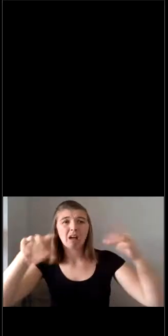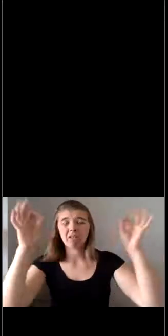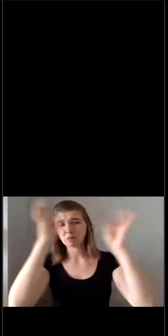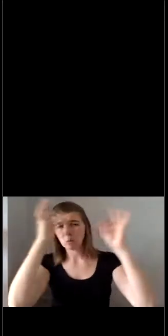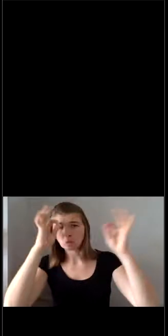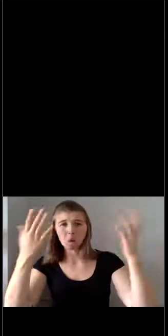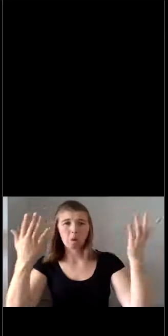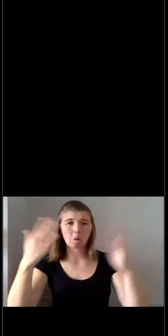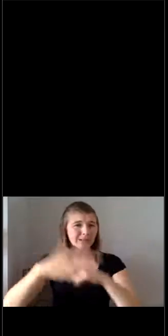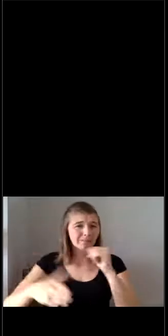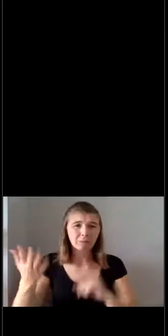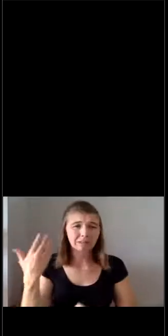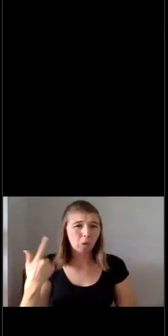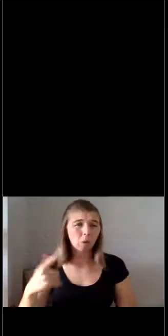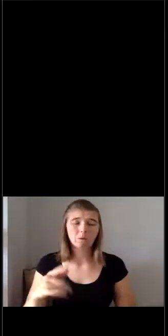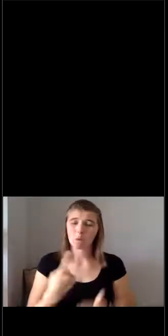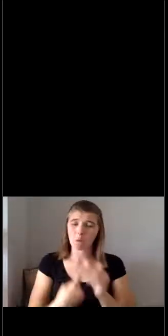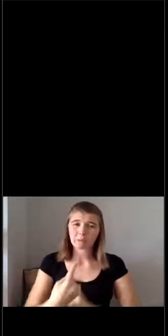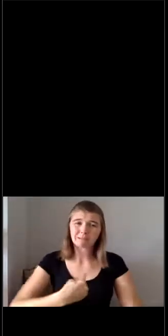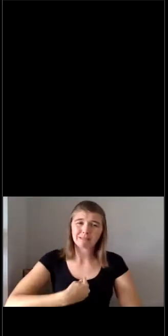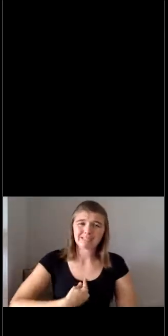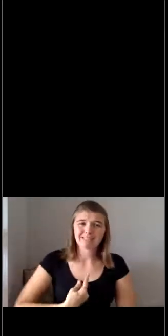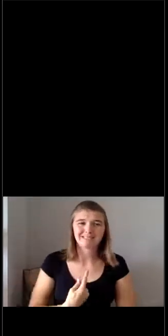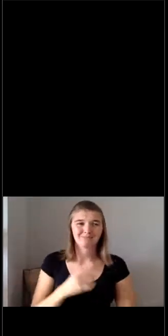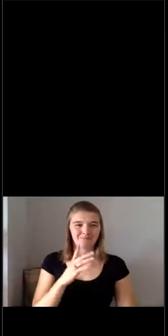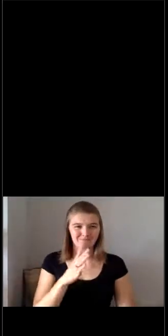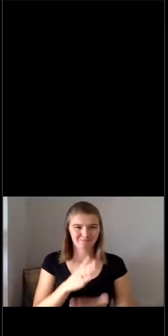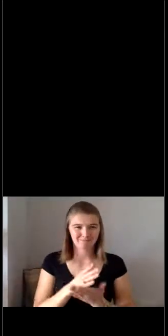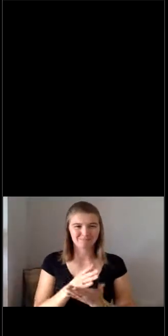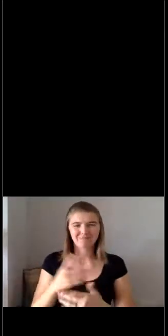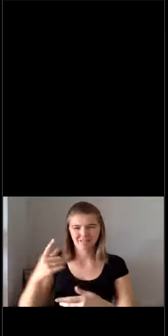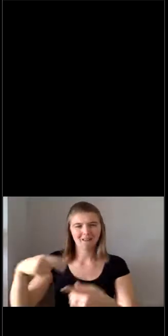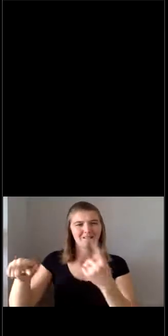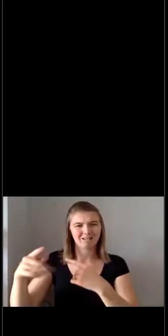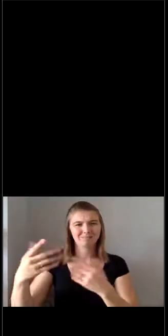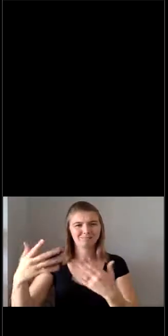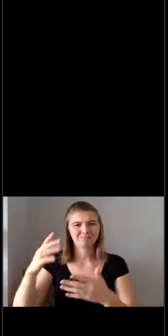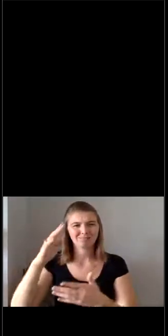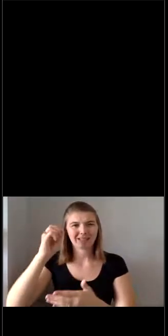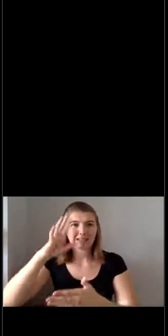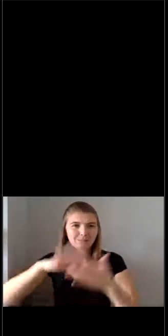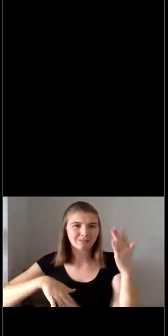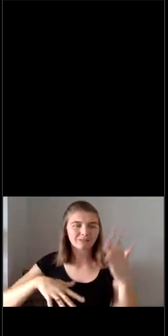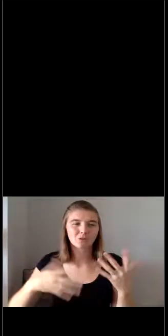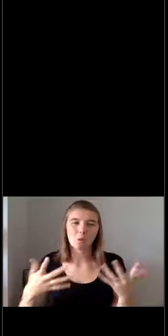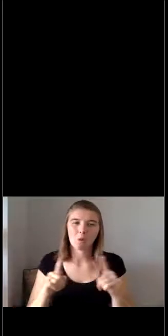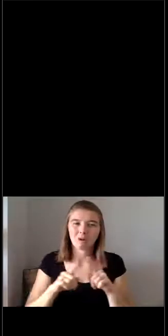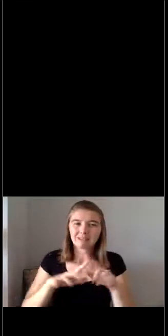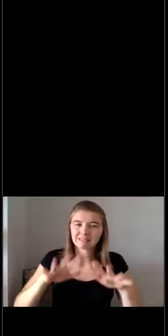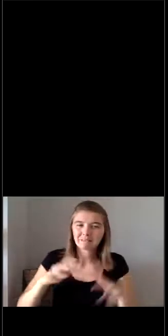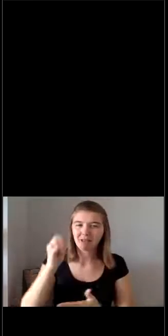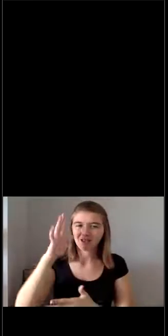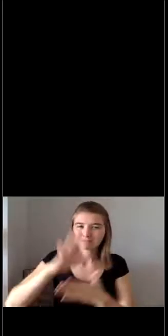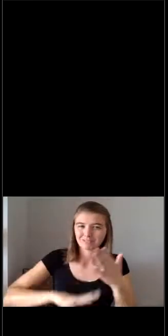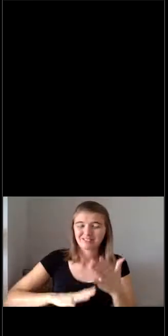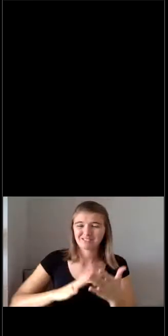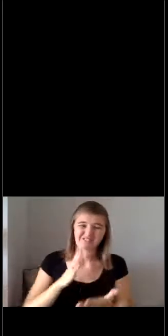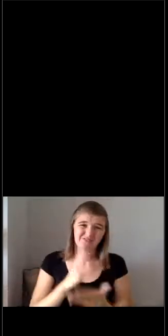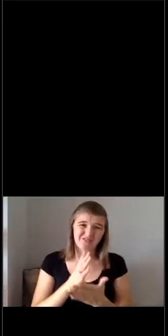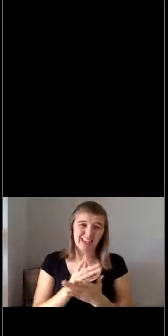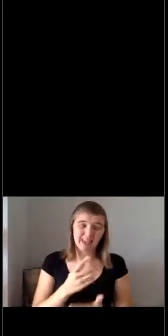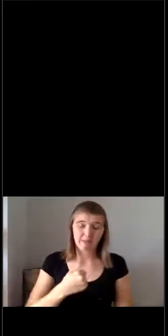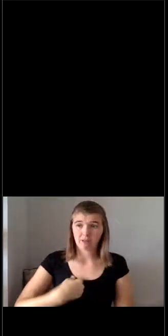know solved this problem before? It's very, very unlikely that we are the first person to be dealing with the problem that we're